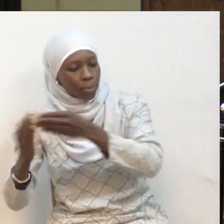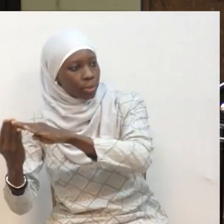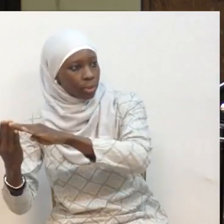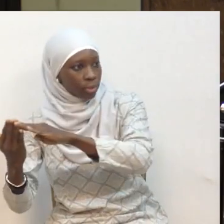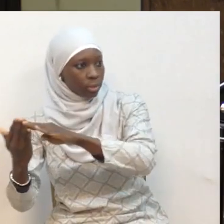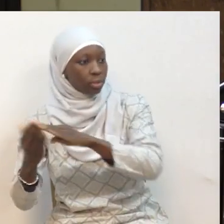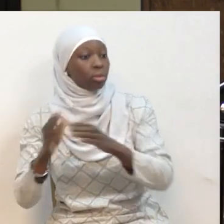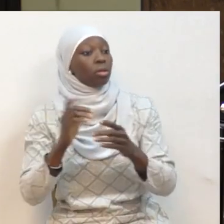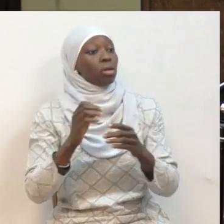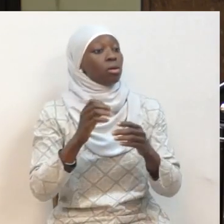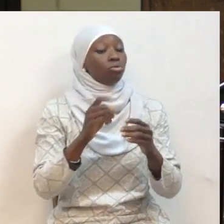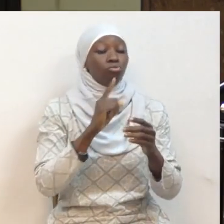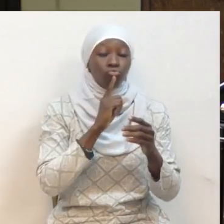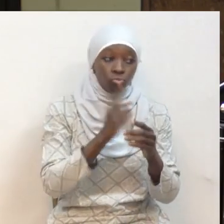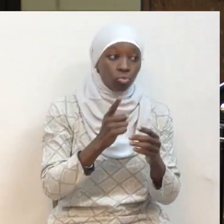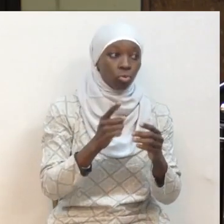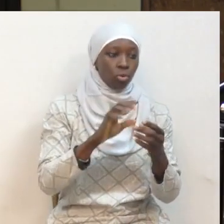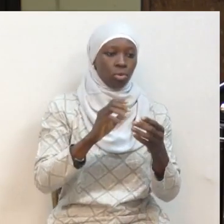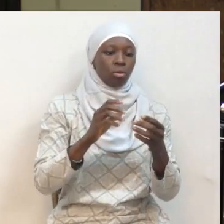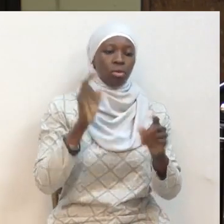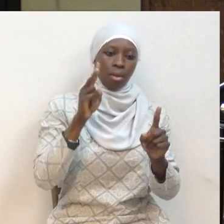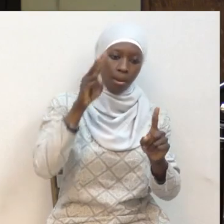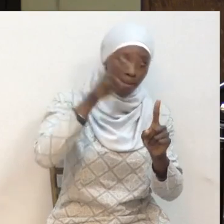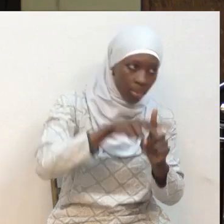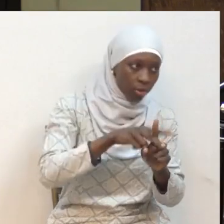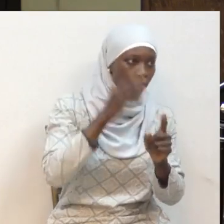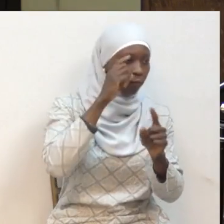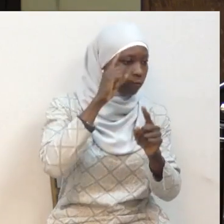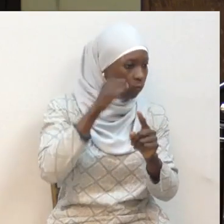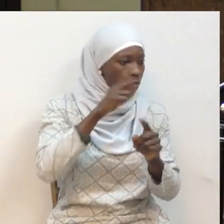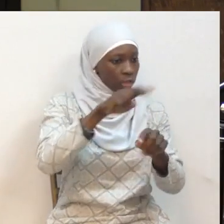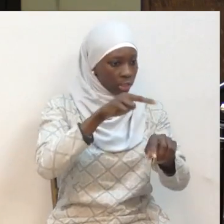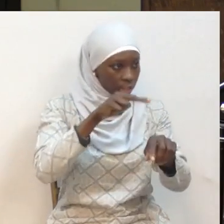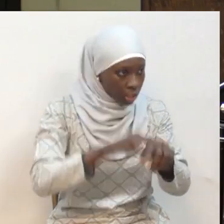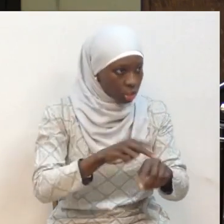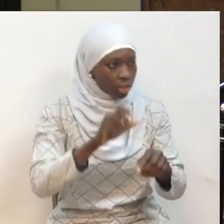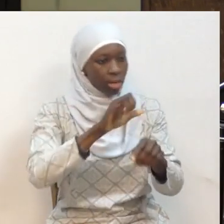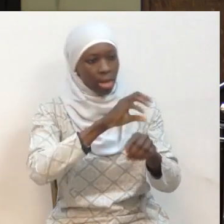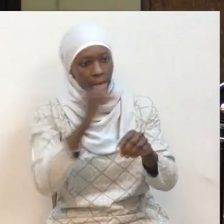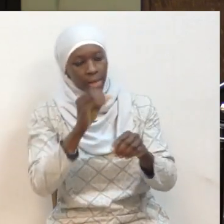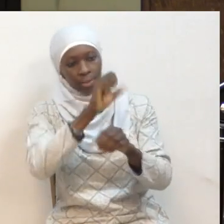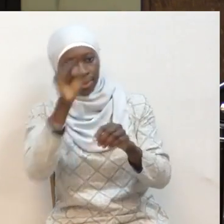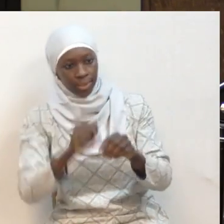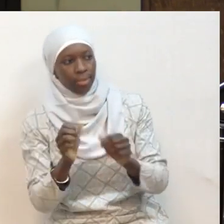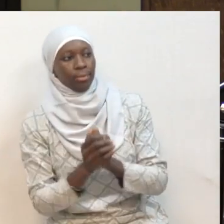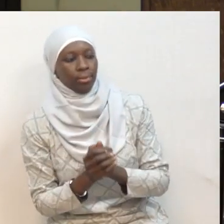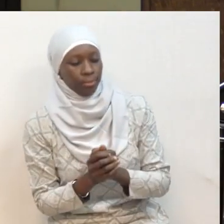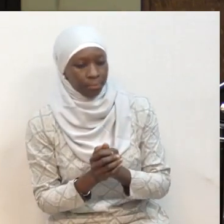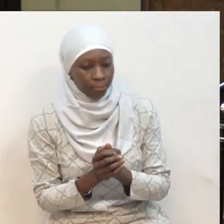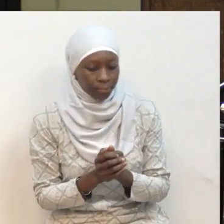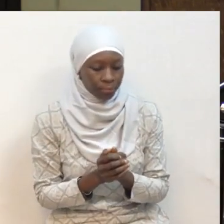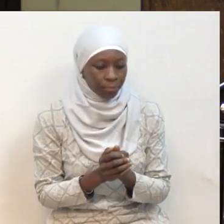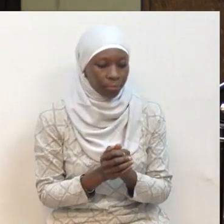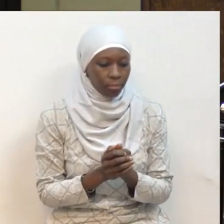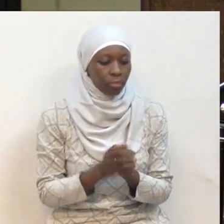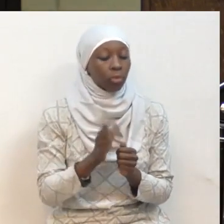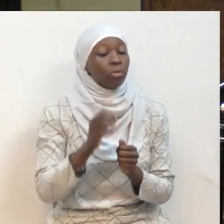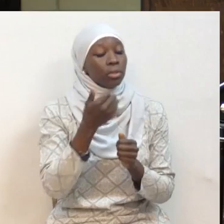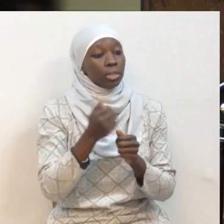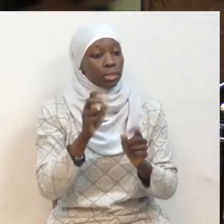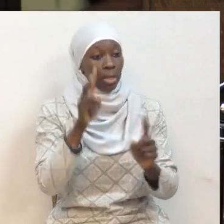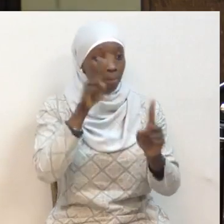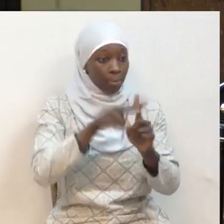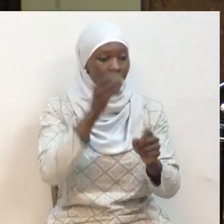also applicable for nations and states. So this principle applies to any group